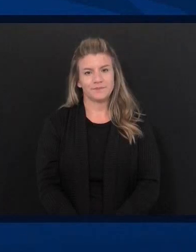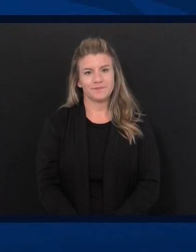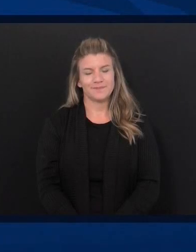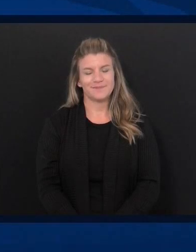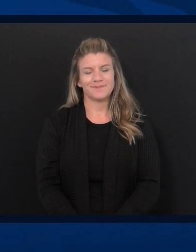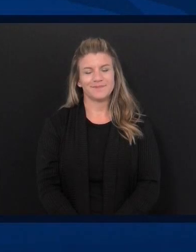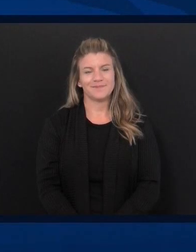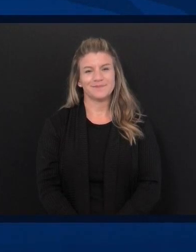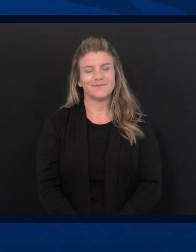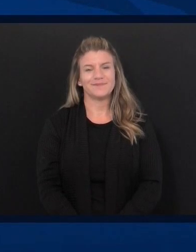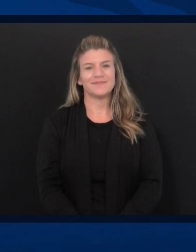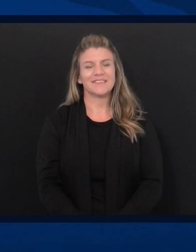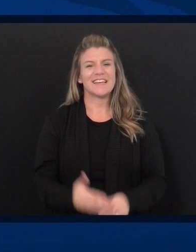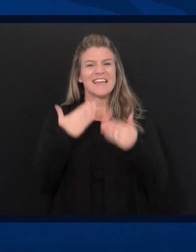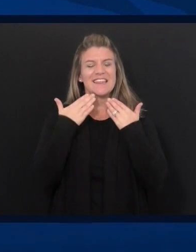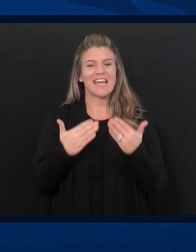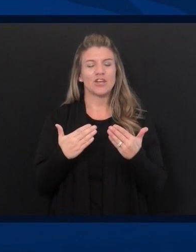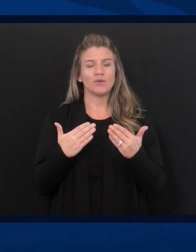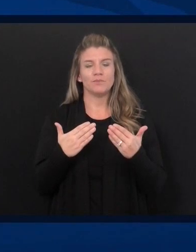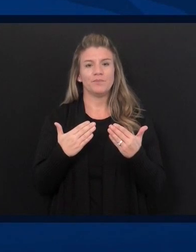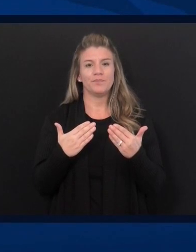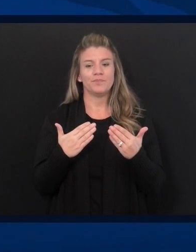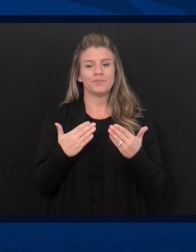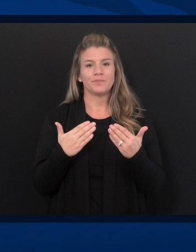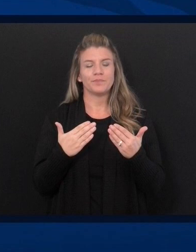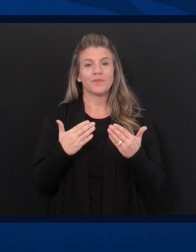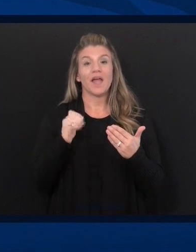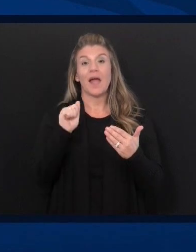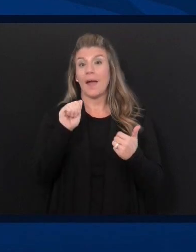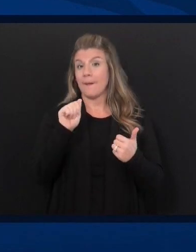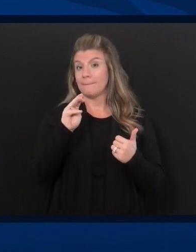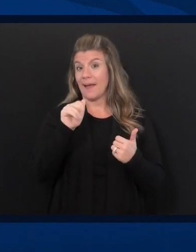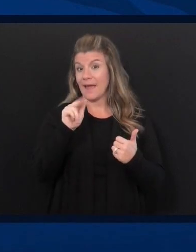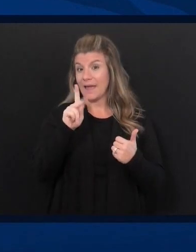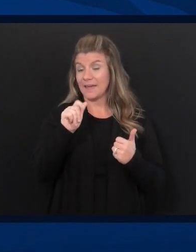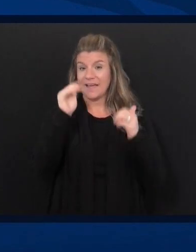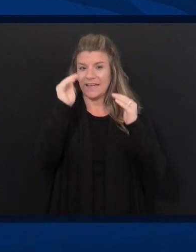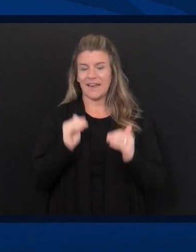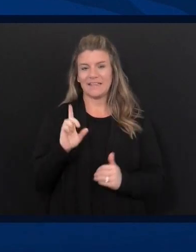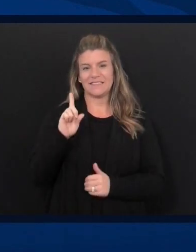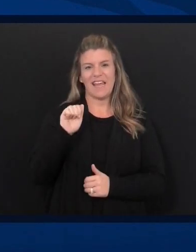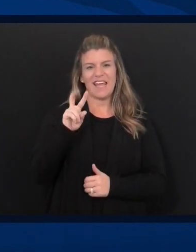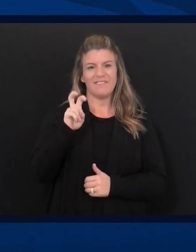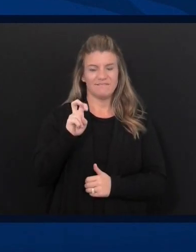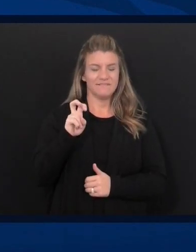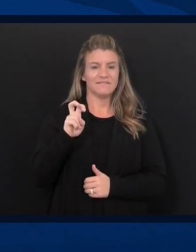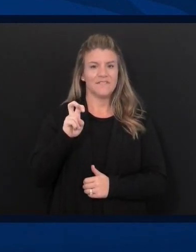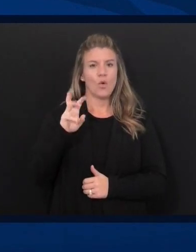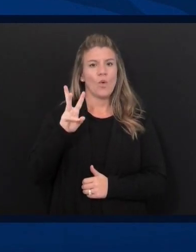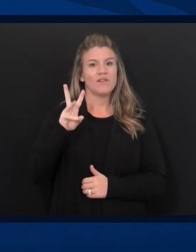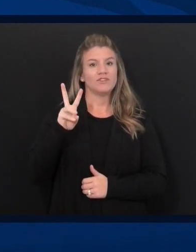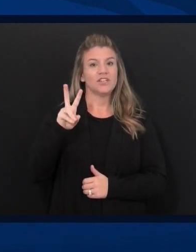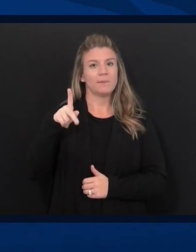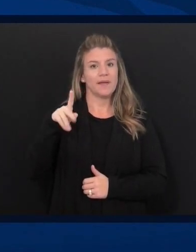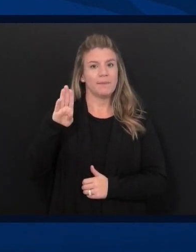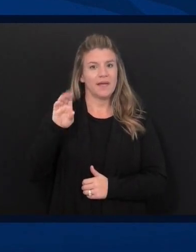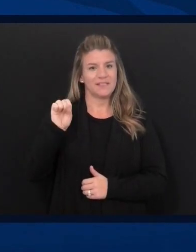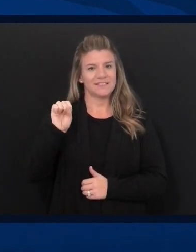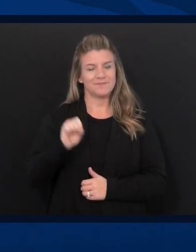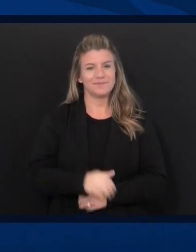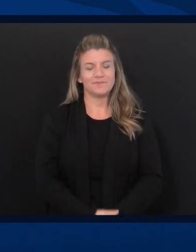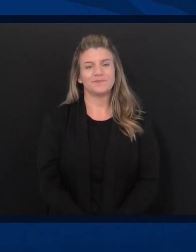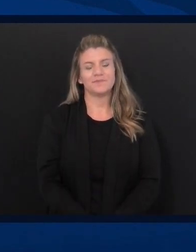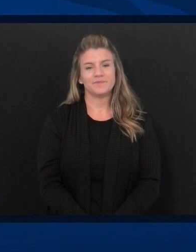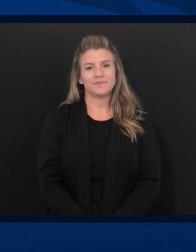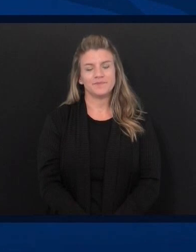All right, thank you, Charles. Next, we'll go to Thank you, Amanda. Next, we'll go to Dave Mistich with West Virginia Public Broadcasting.